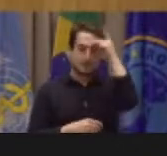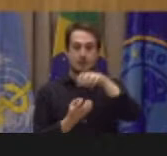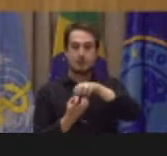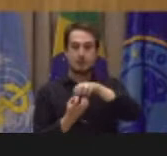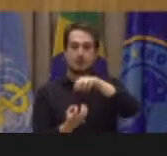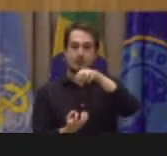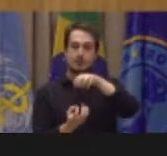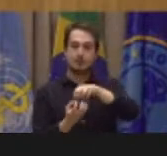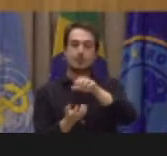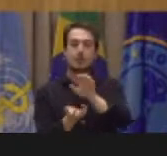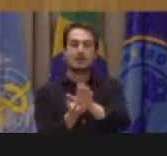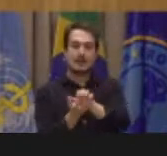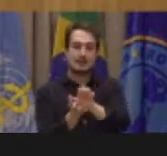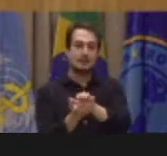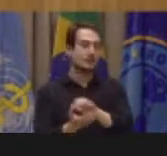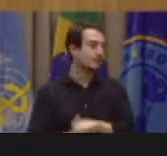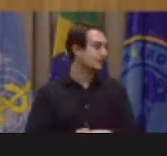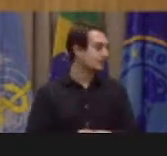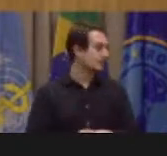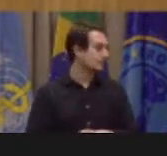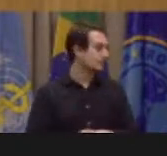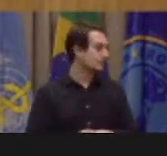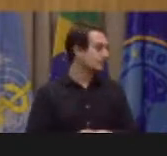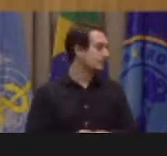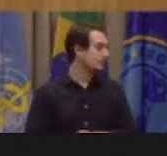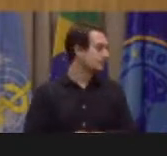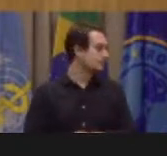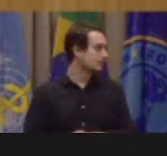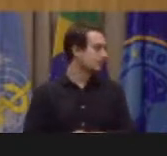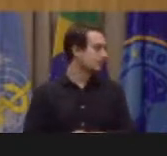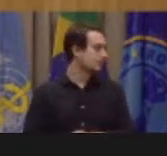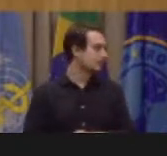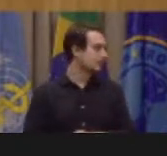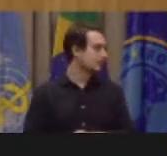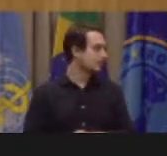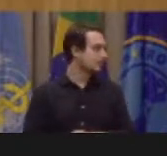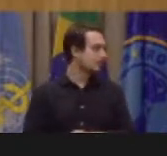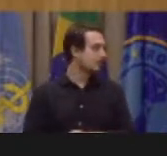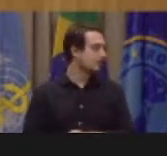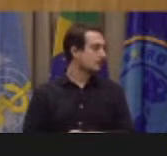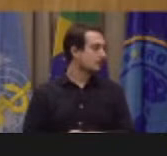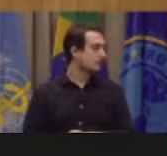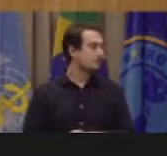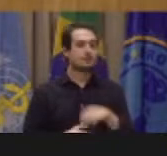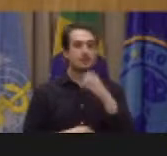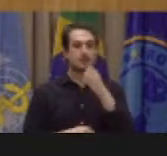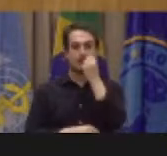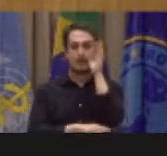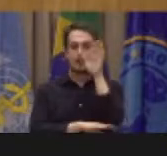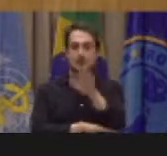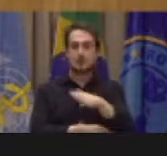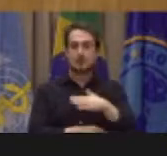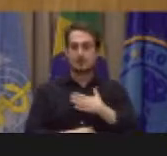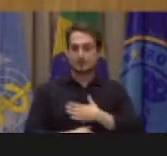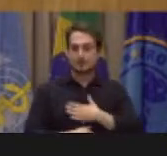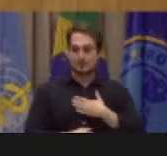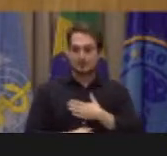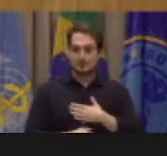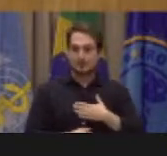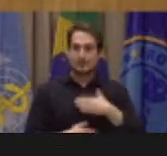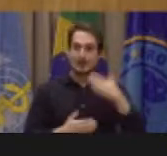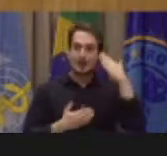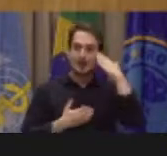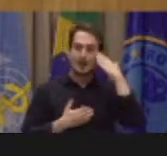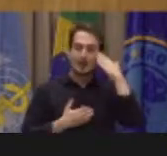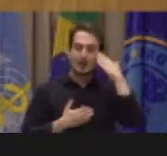of the elderly people in Recife, Pernambuco. Thank you, Thais. Good afternoon. Good afternoon, everyone. I'd like